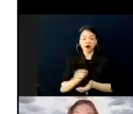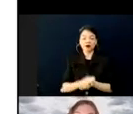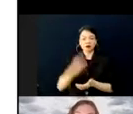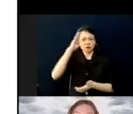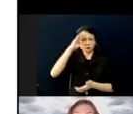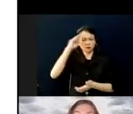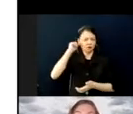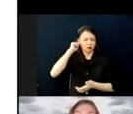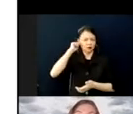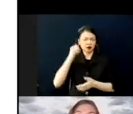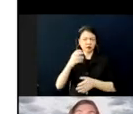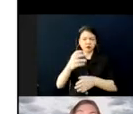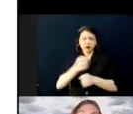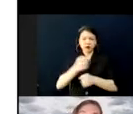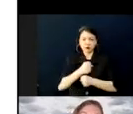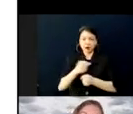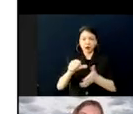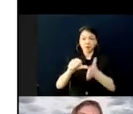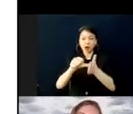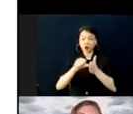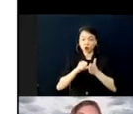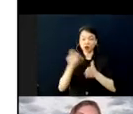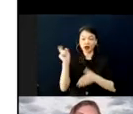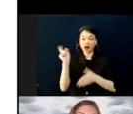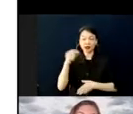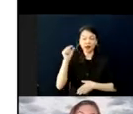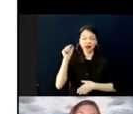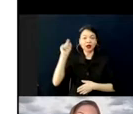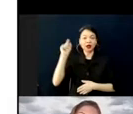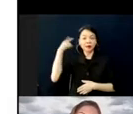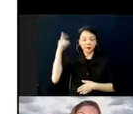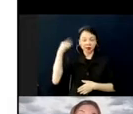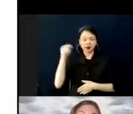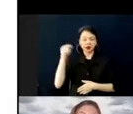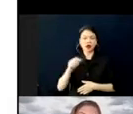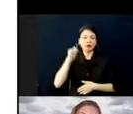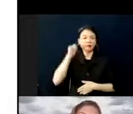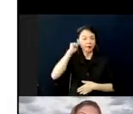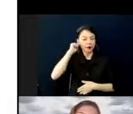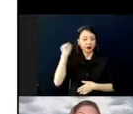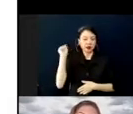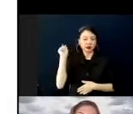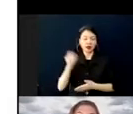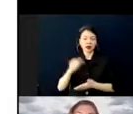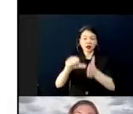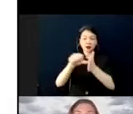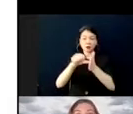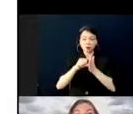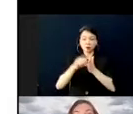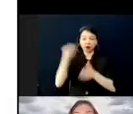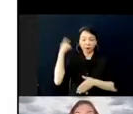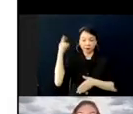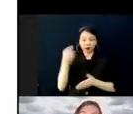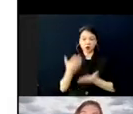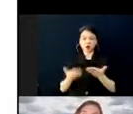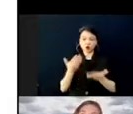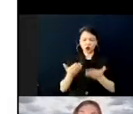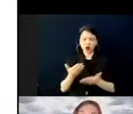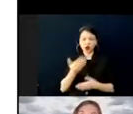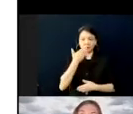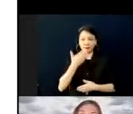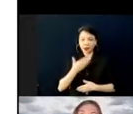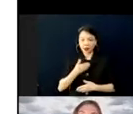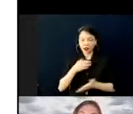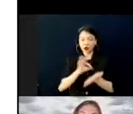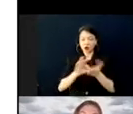that receive government benefits are more likely to own accounts than others. And this suggests that, you know, as the government is working towards the